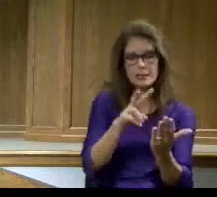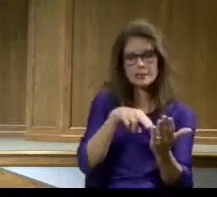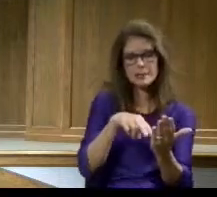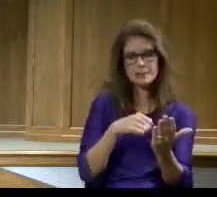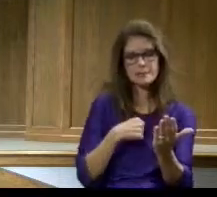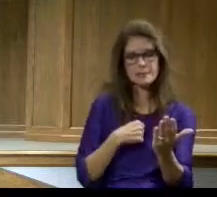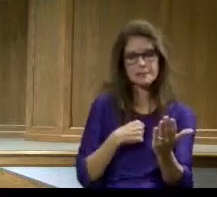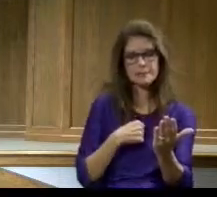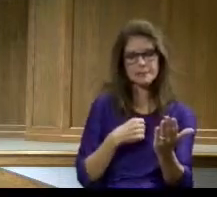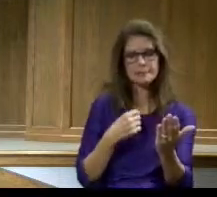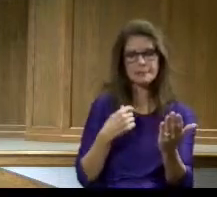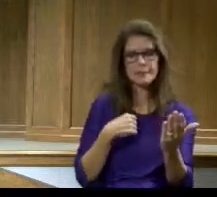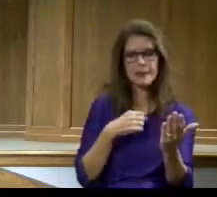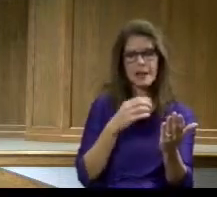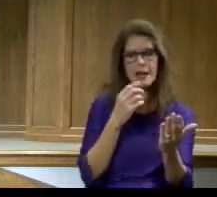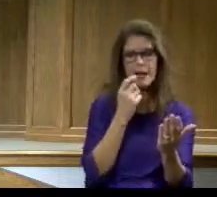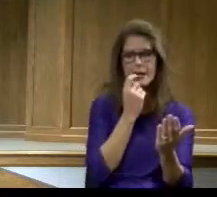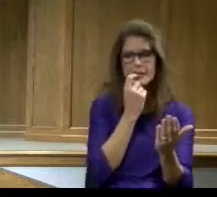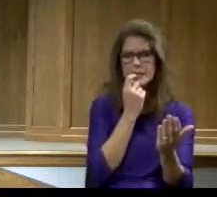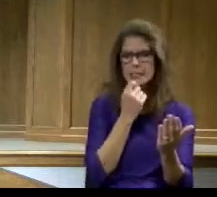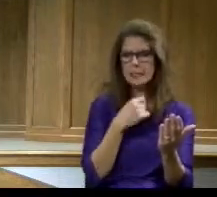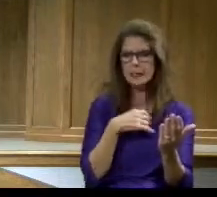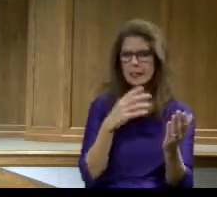For I envied the arrogant